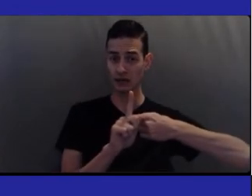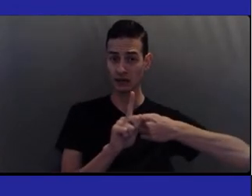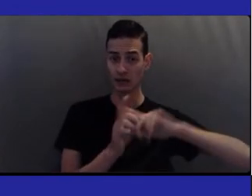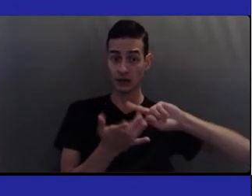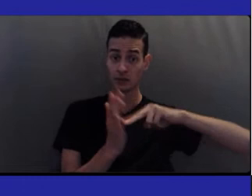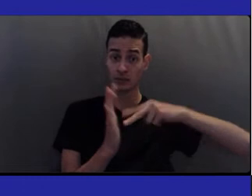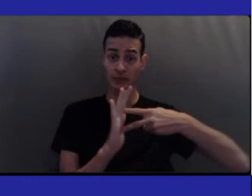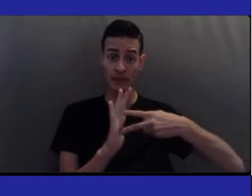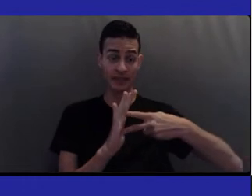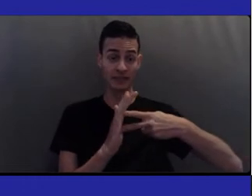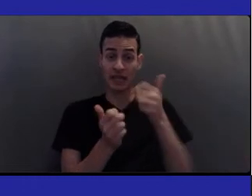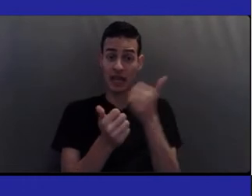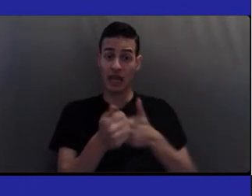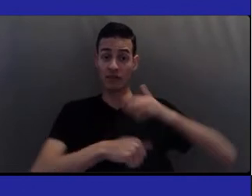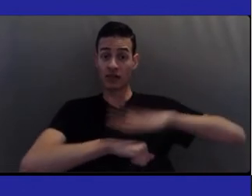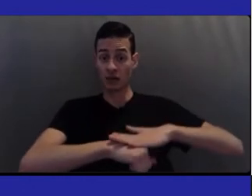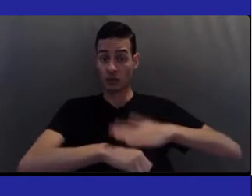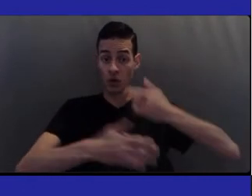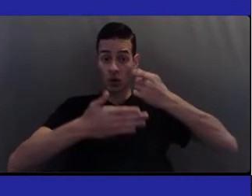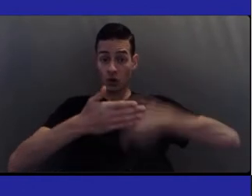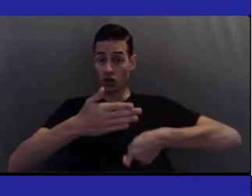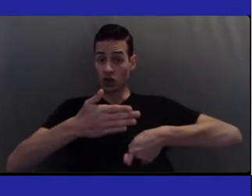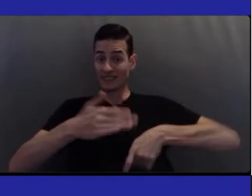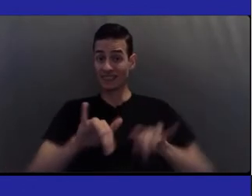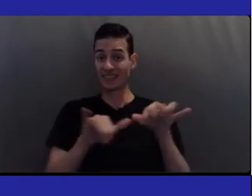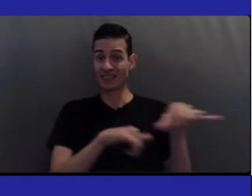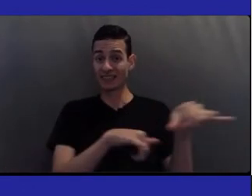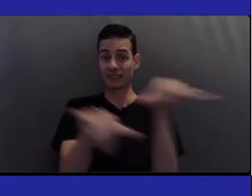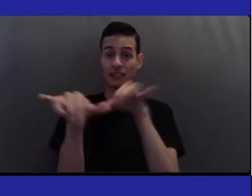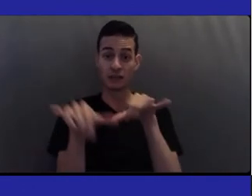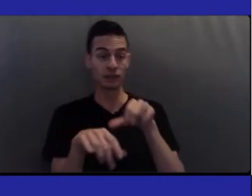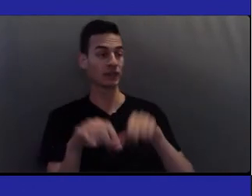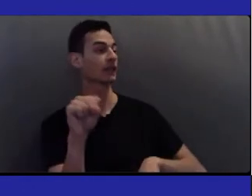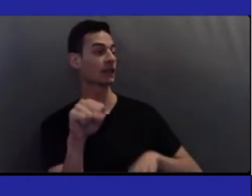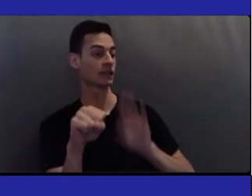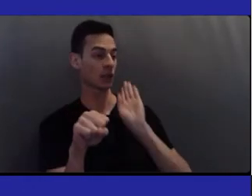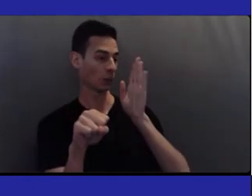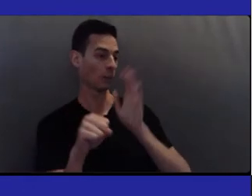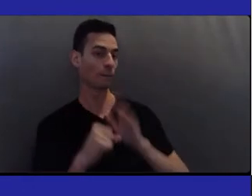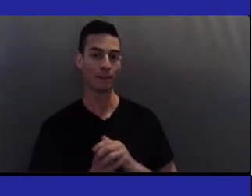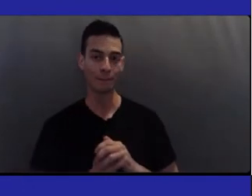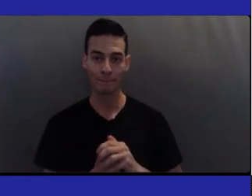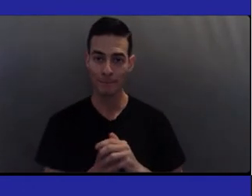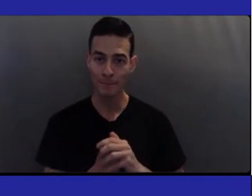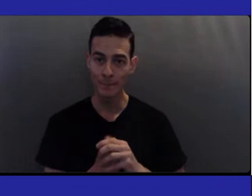pricing items the same across the three hospitals? They will be, yes.